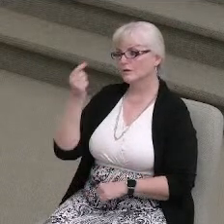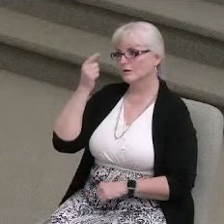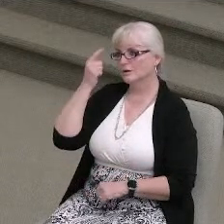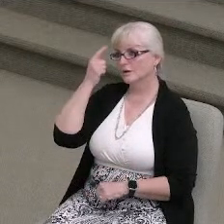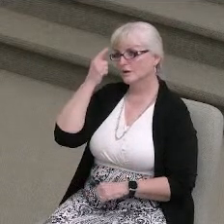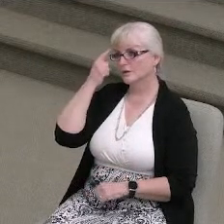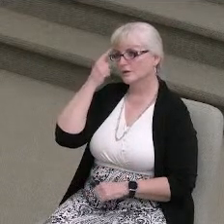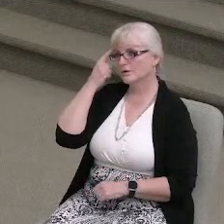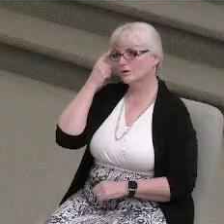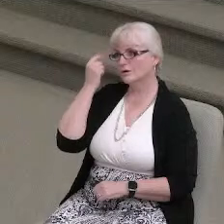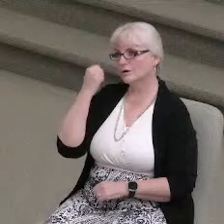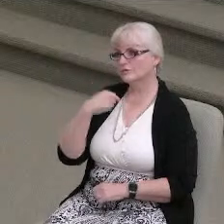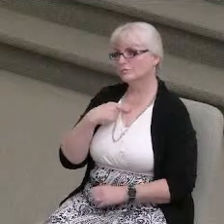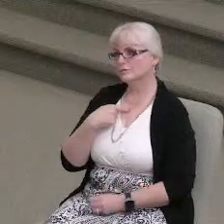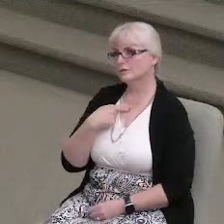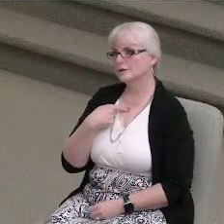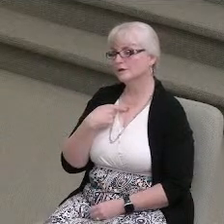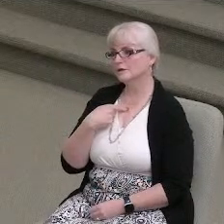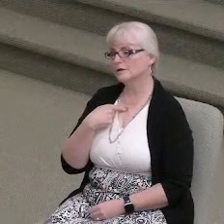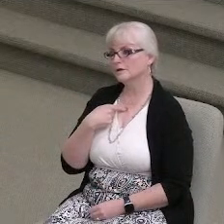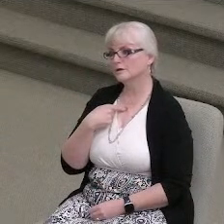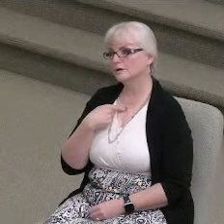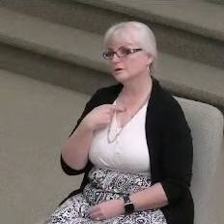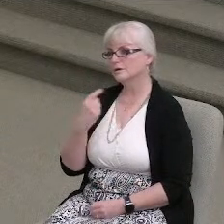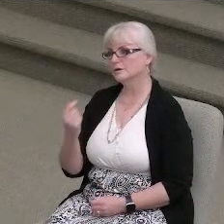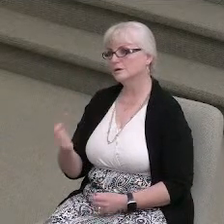fall and thought of me